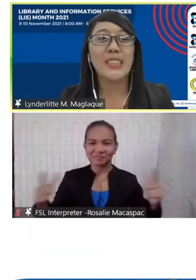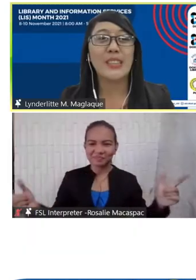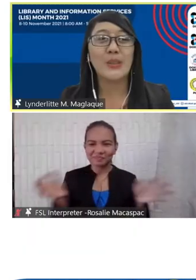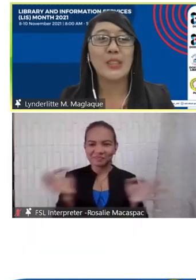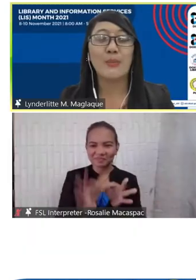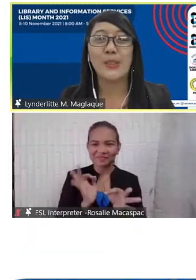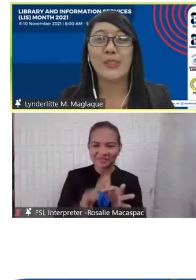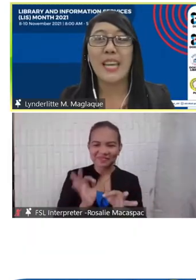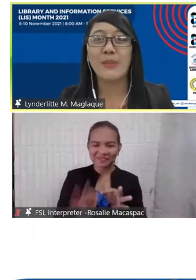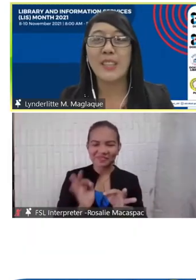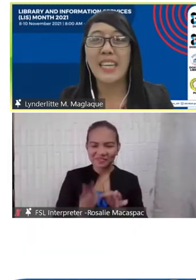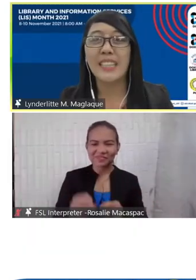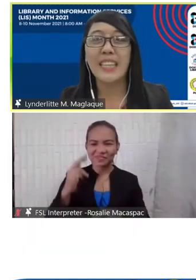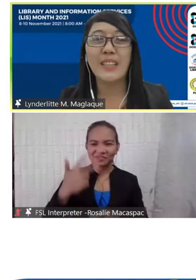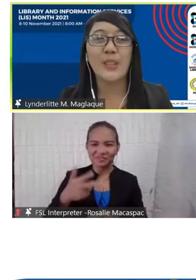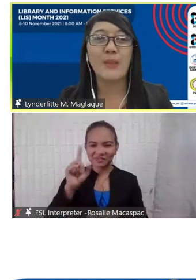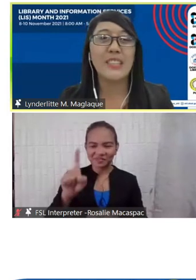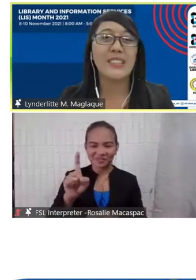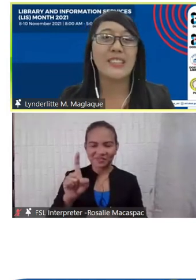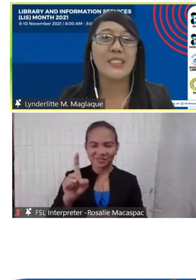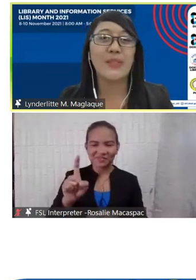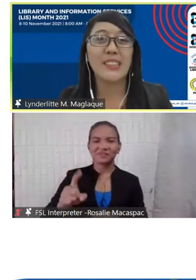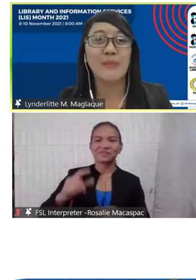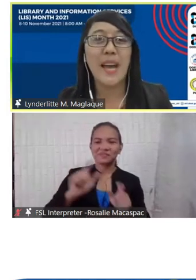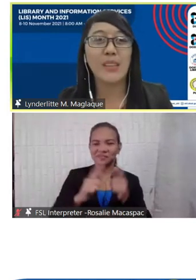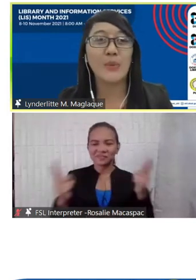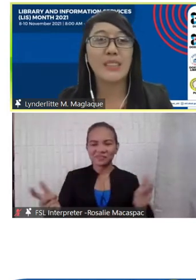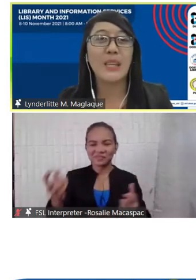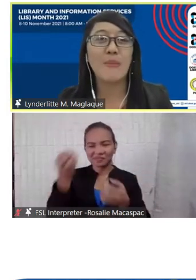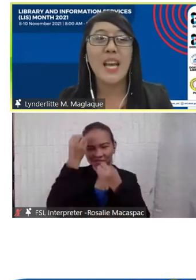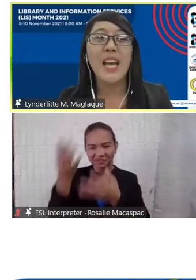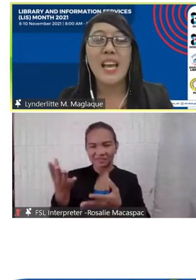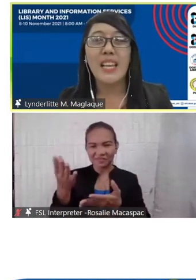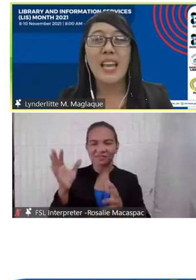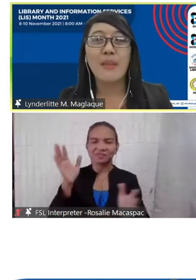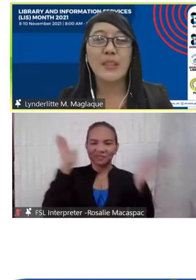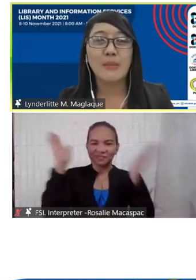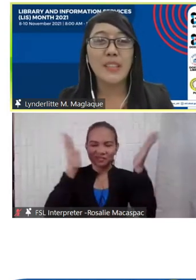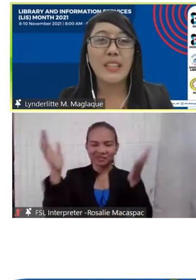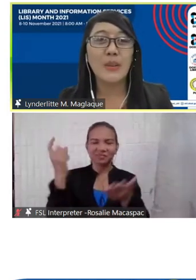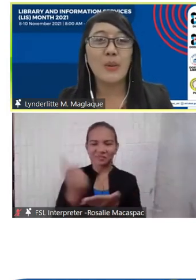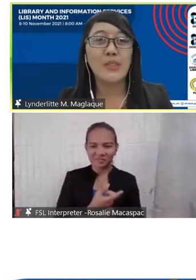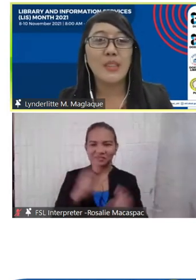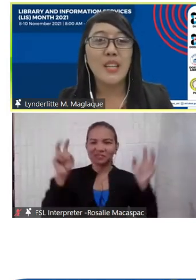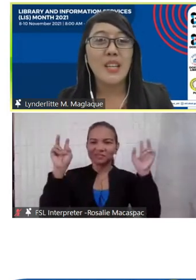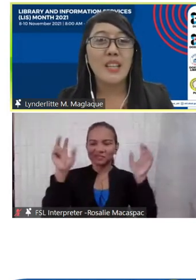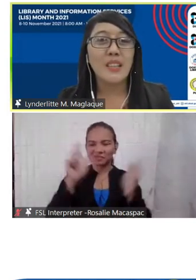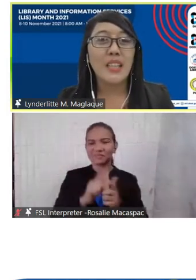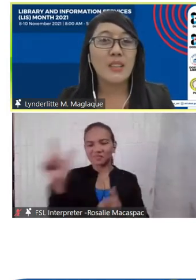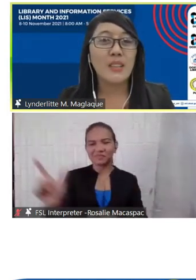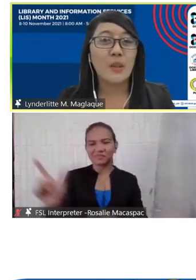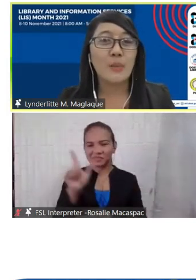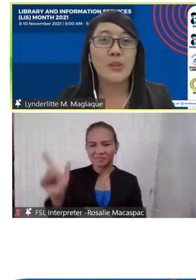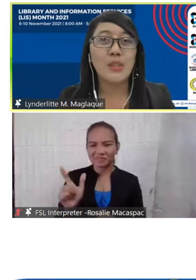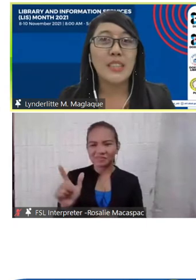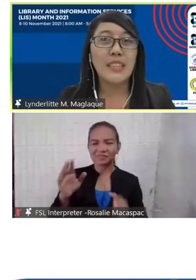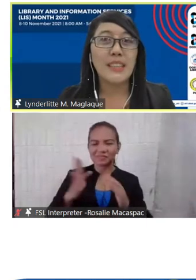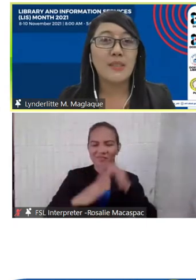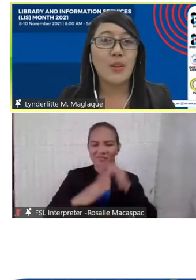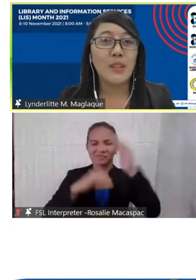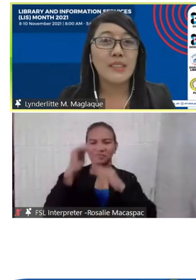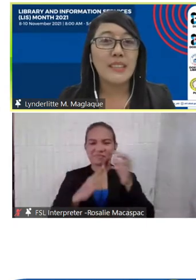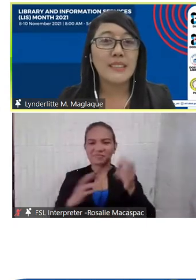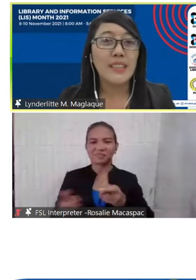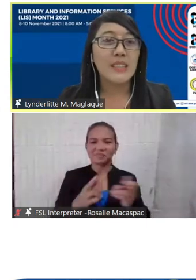interpreter during the 31st Library and Information Services Month with the team Libraries Building Roads, Readers,